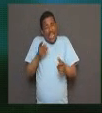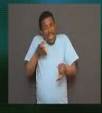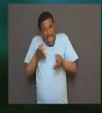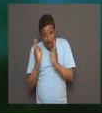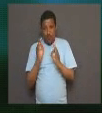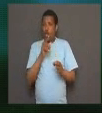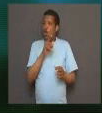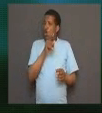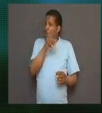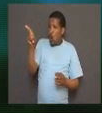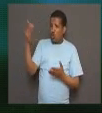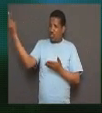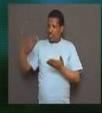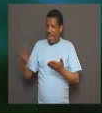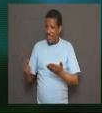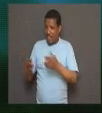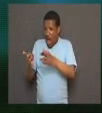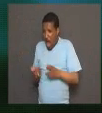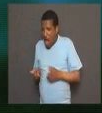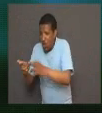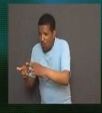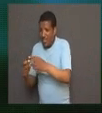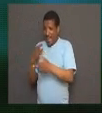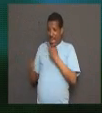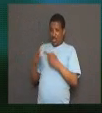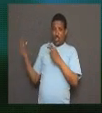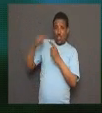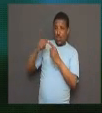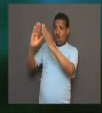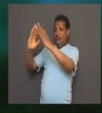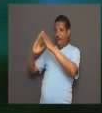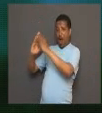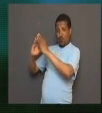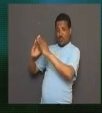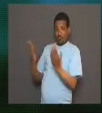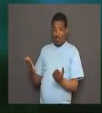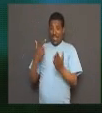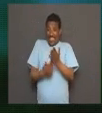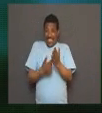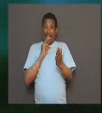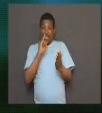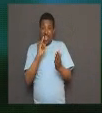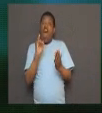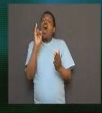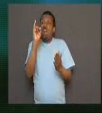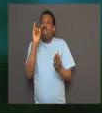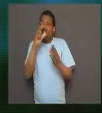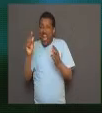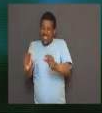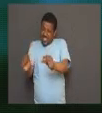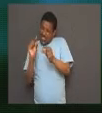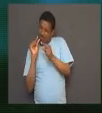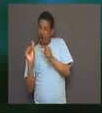a room in relation to a house, this is a very small frame